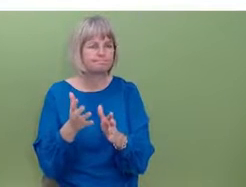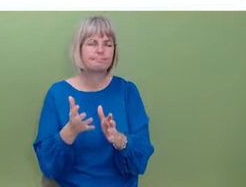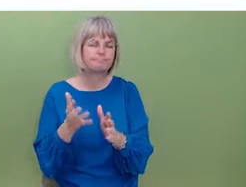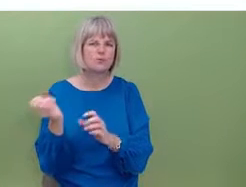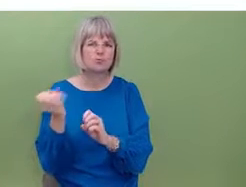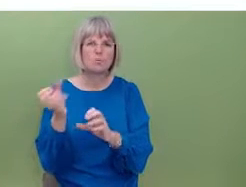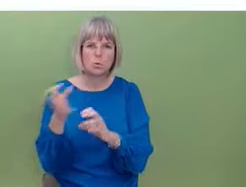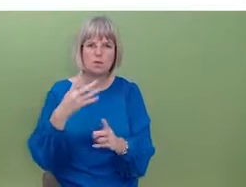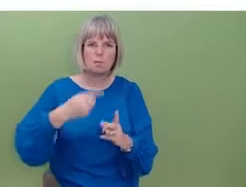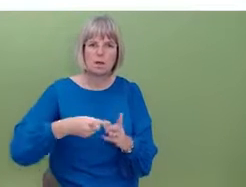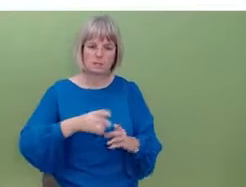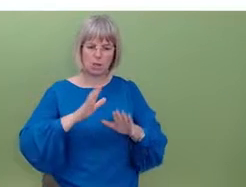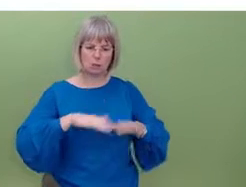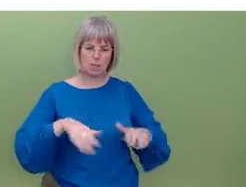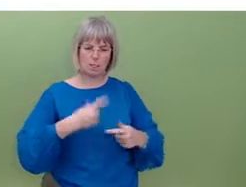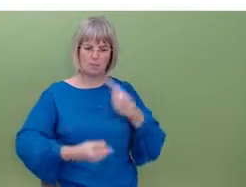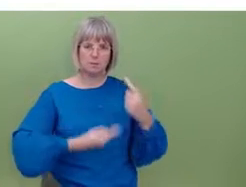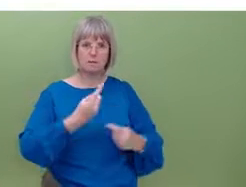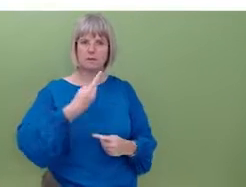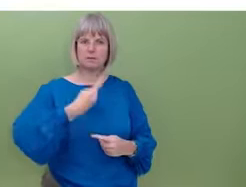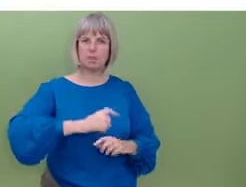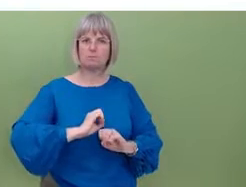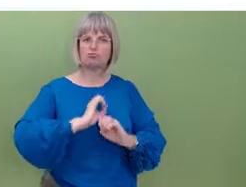child self-report confirm it.